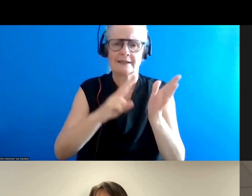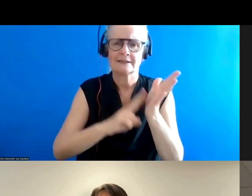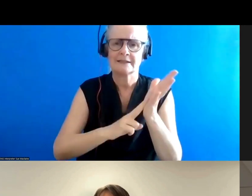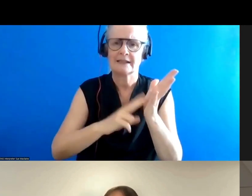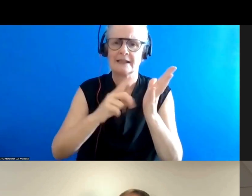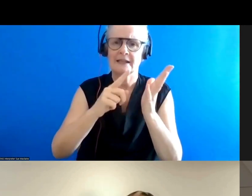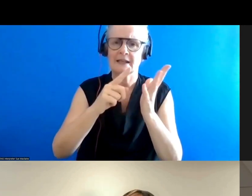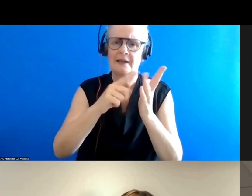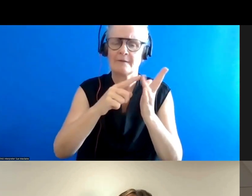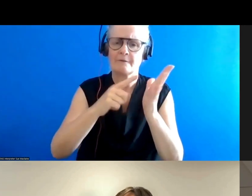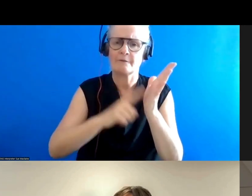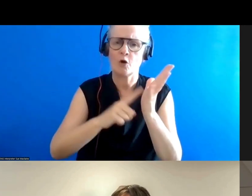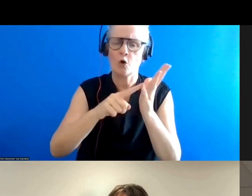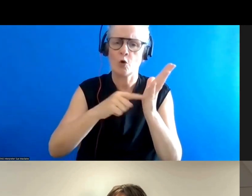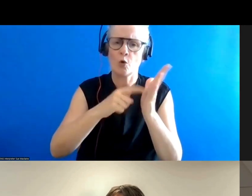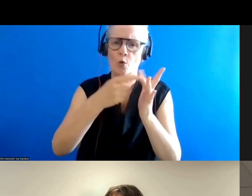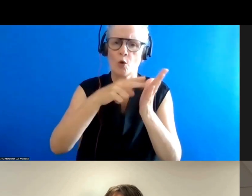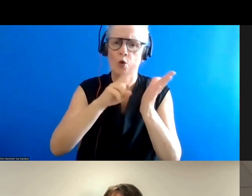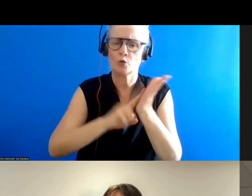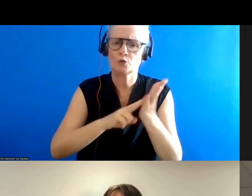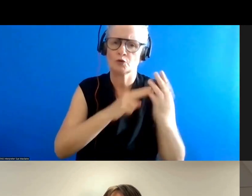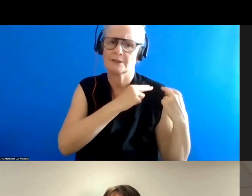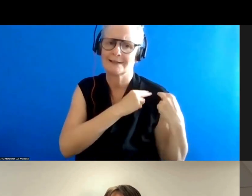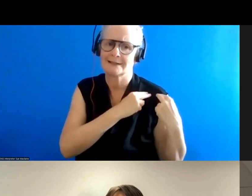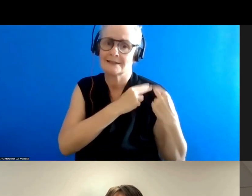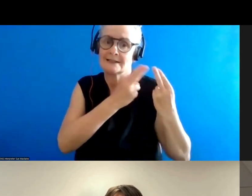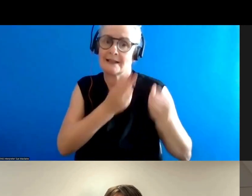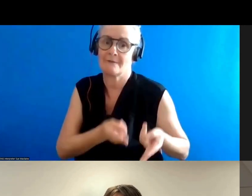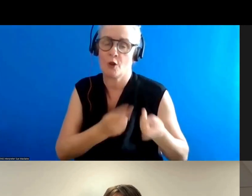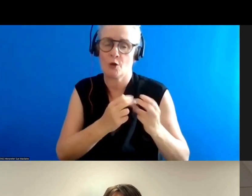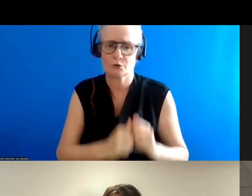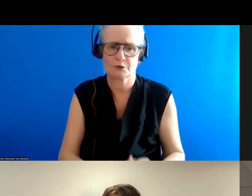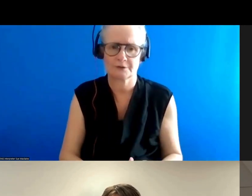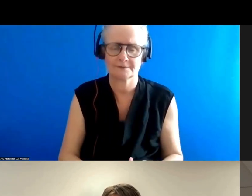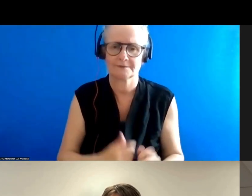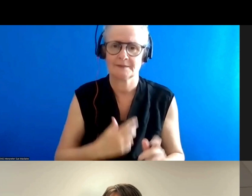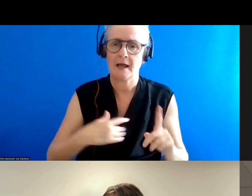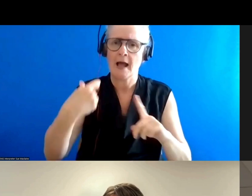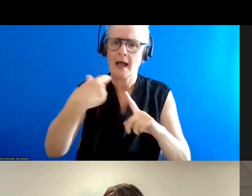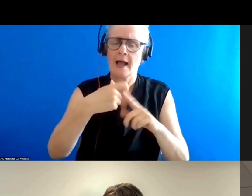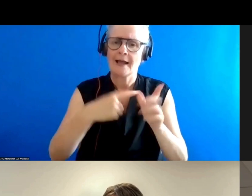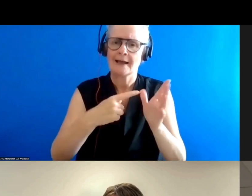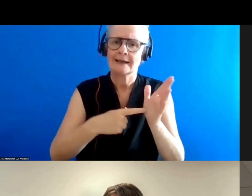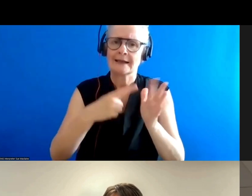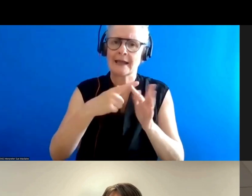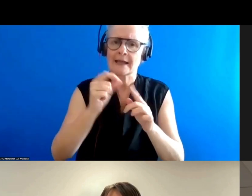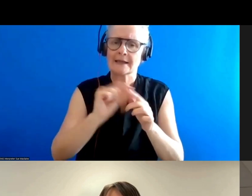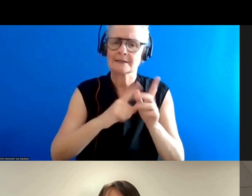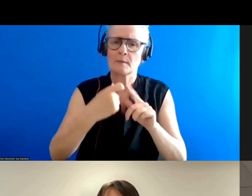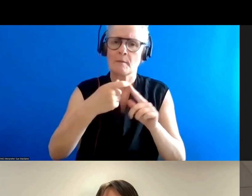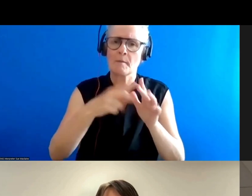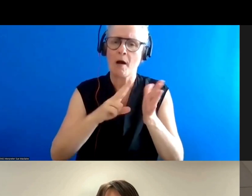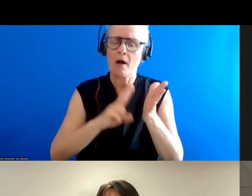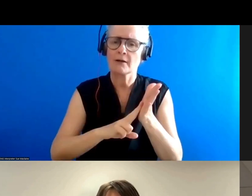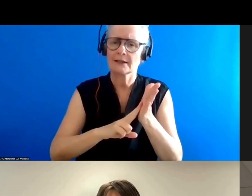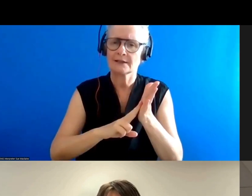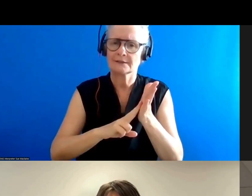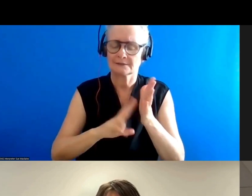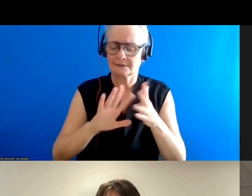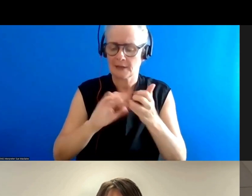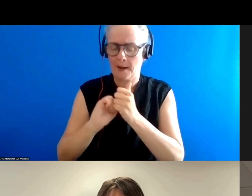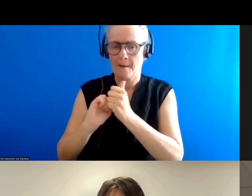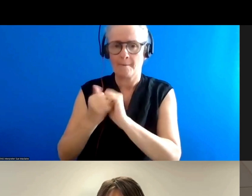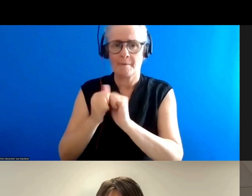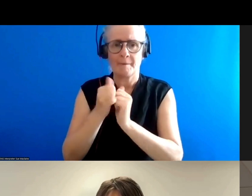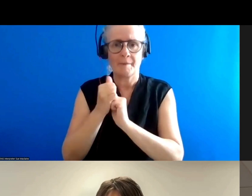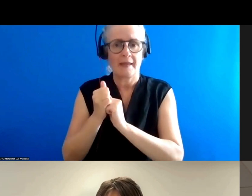I'm Kate Parkin, Senior Officer on the Peer Learning Programme, place-based, based here at Arts